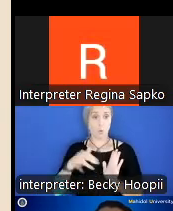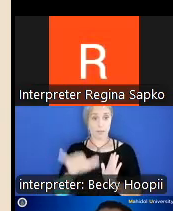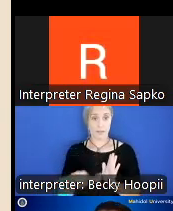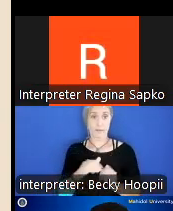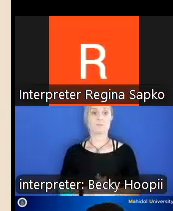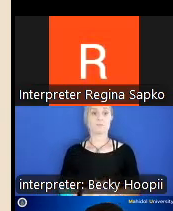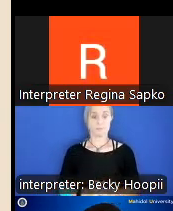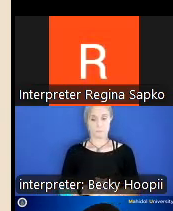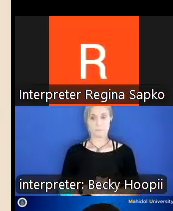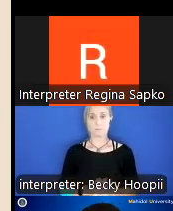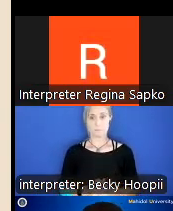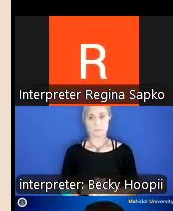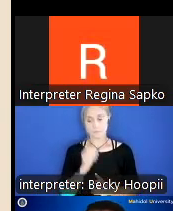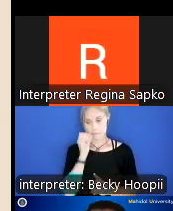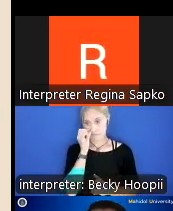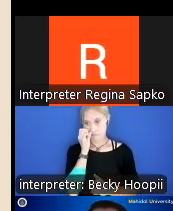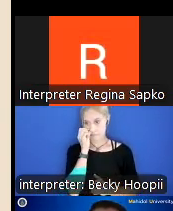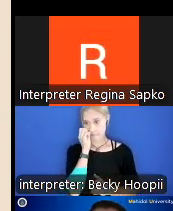in